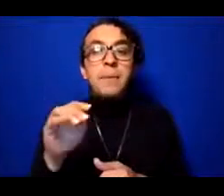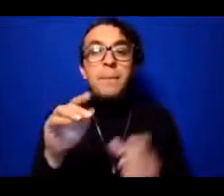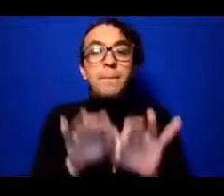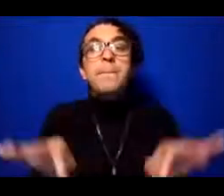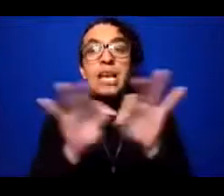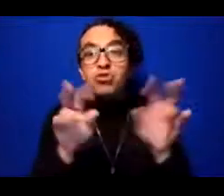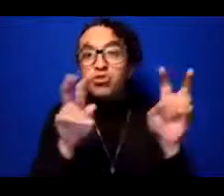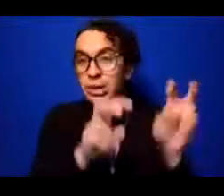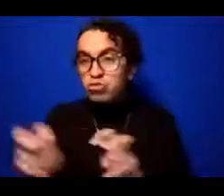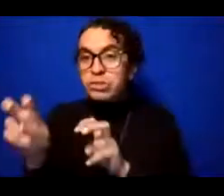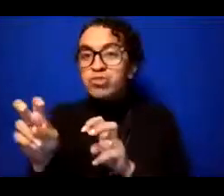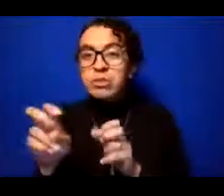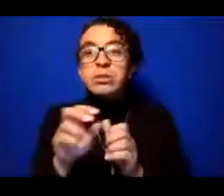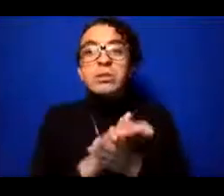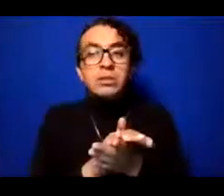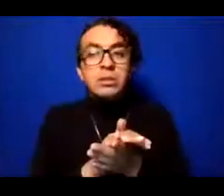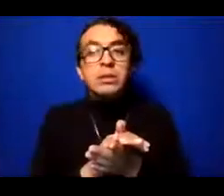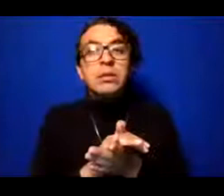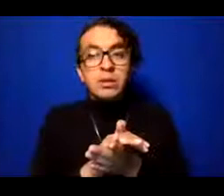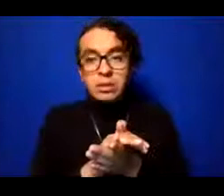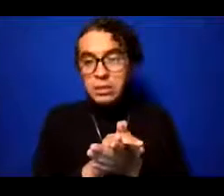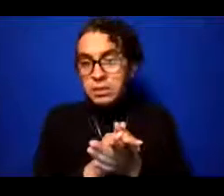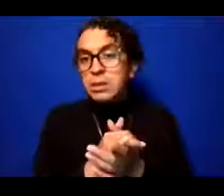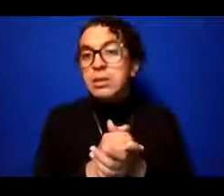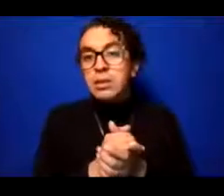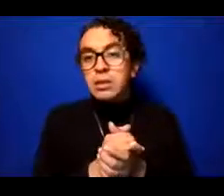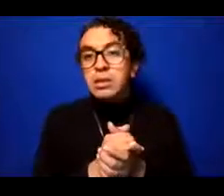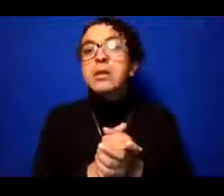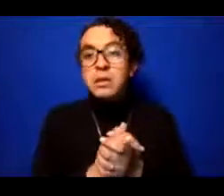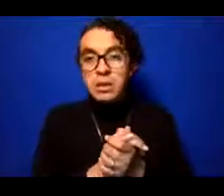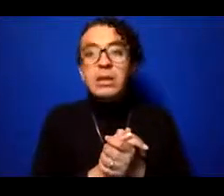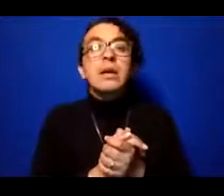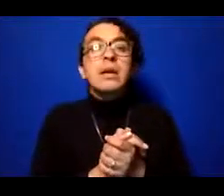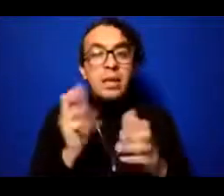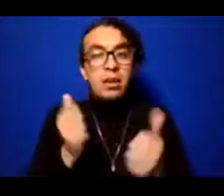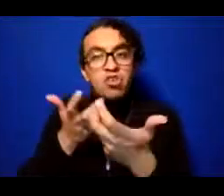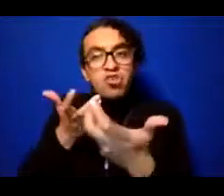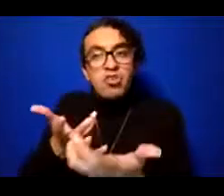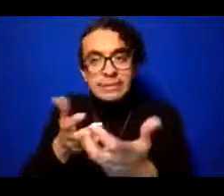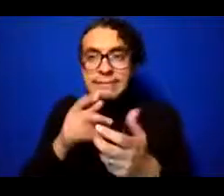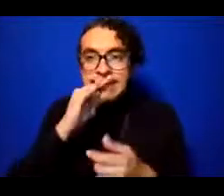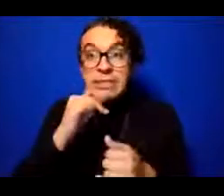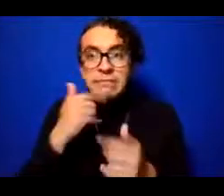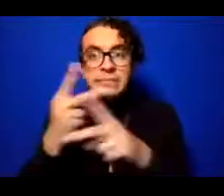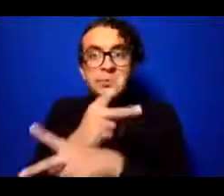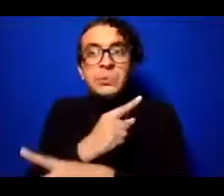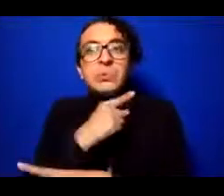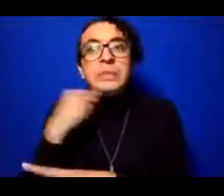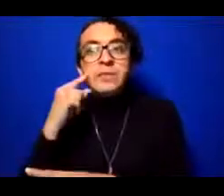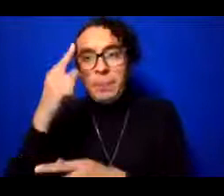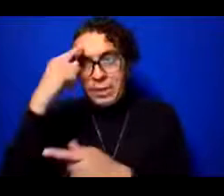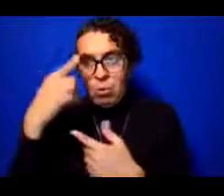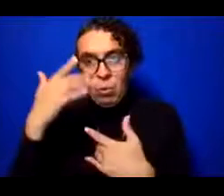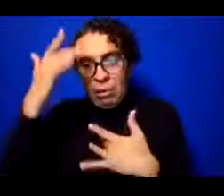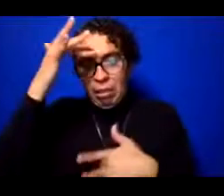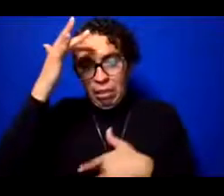increase people's risk for, and kids, increase our kids' risk for developing mental health issues. And